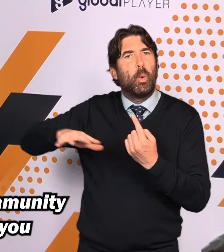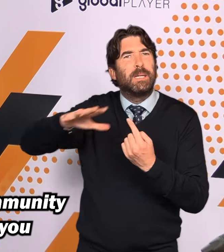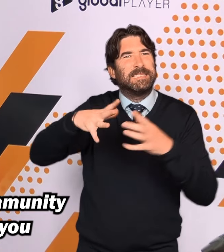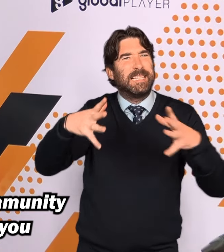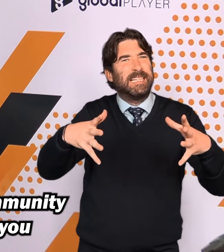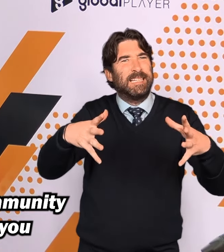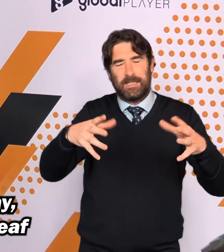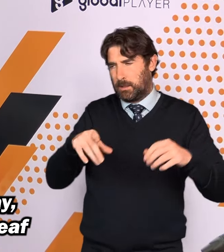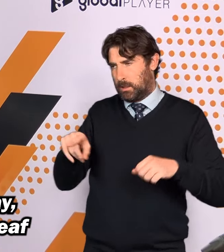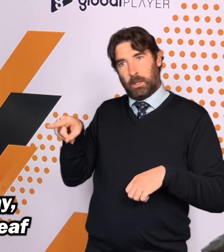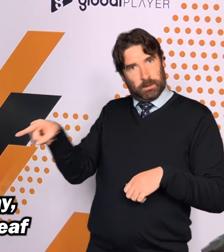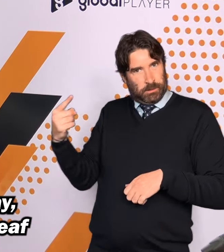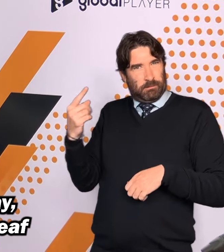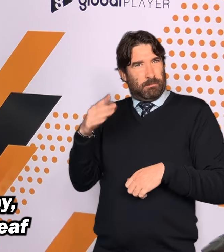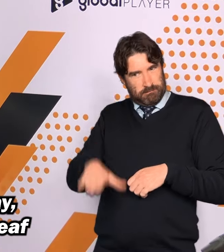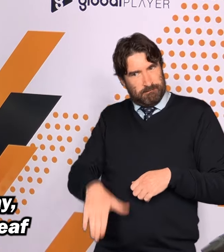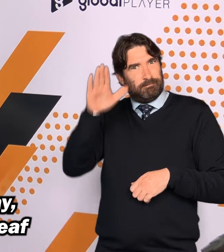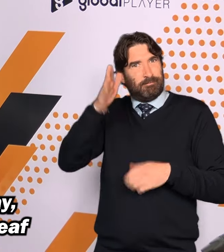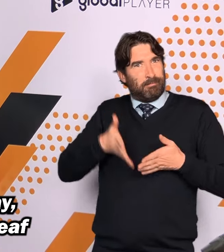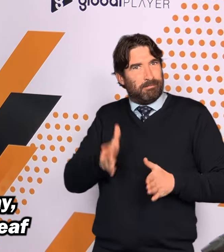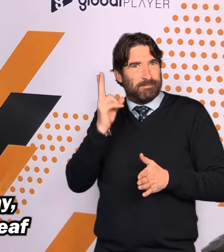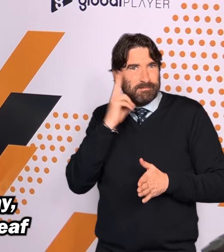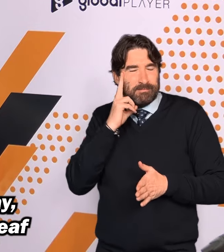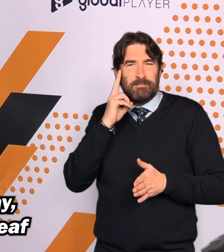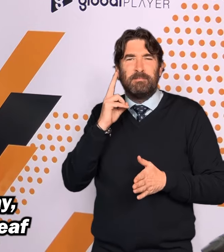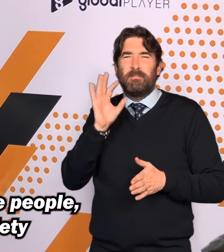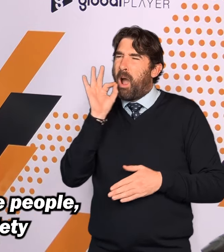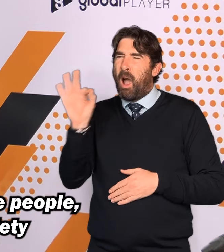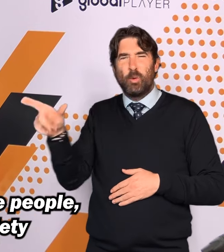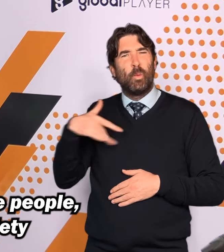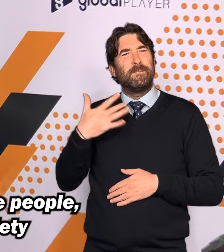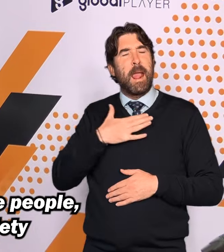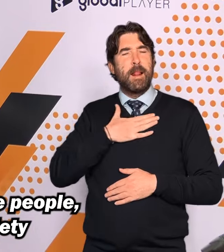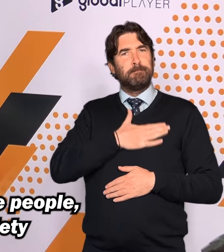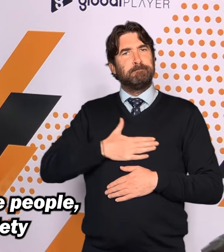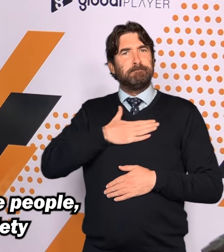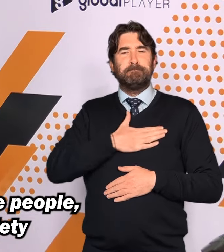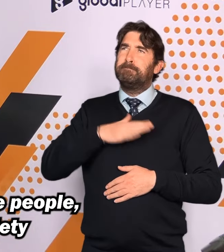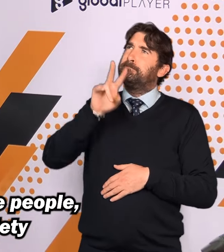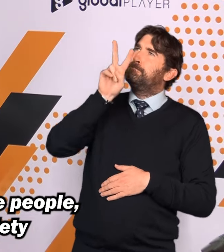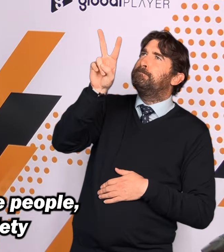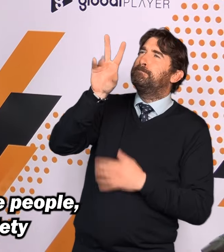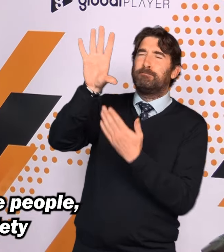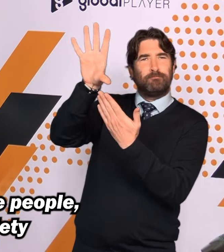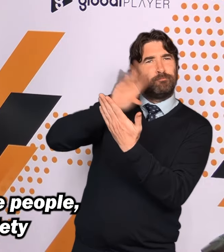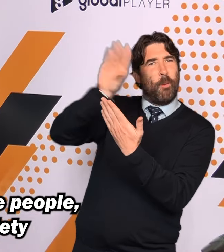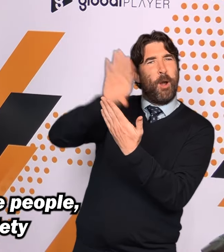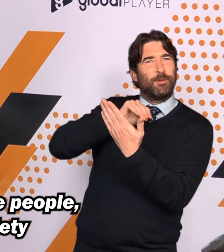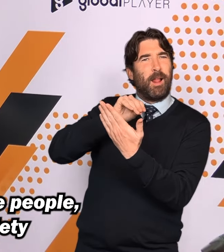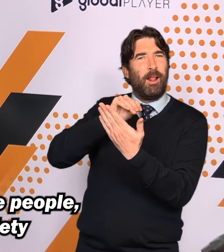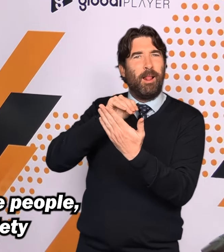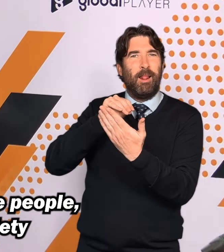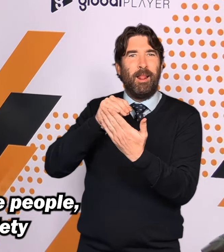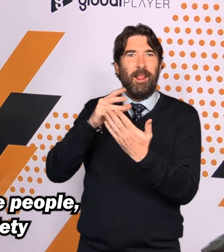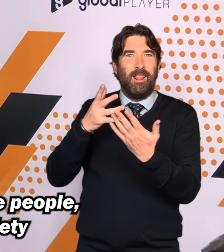what this means for you, as somebody, as you say, Nathan, you were born deaf, to have role models and to see people,